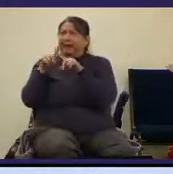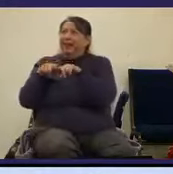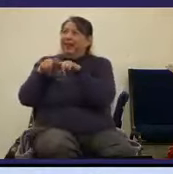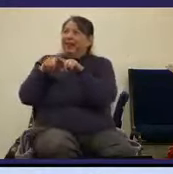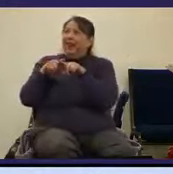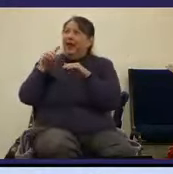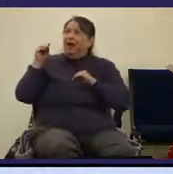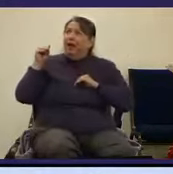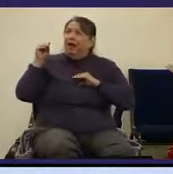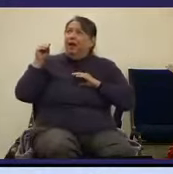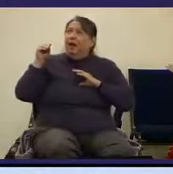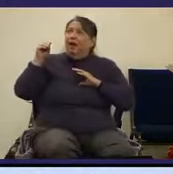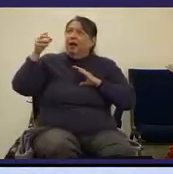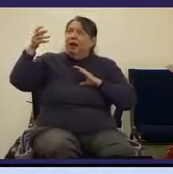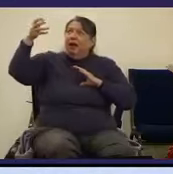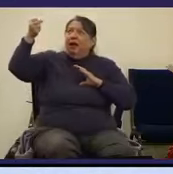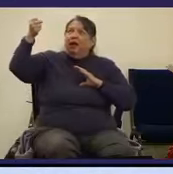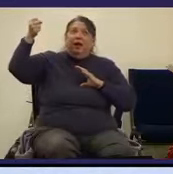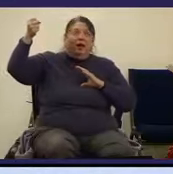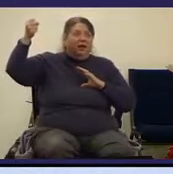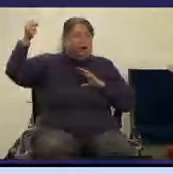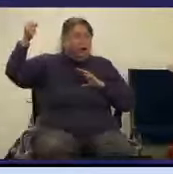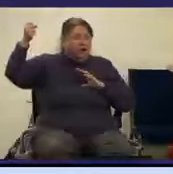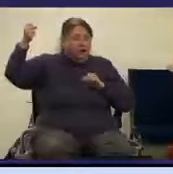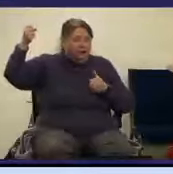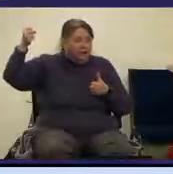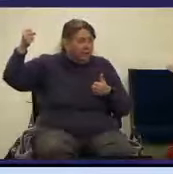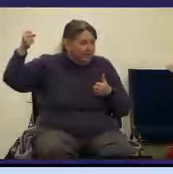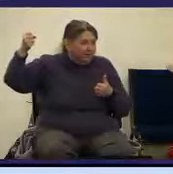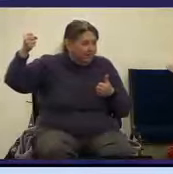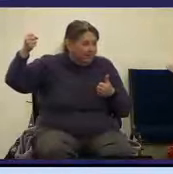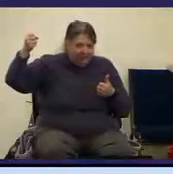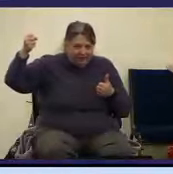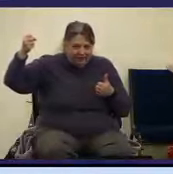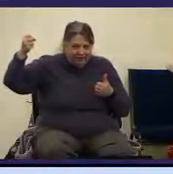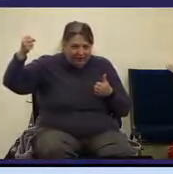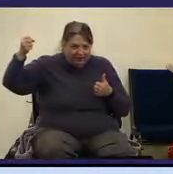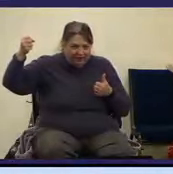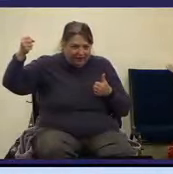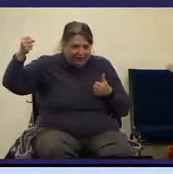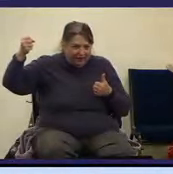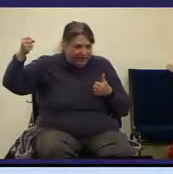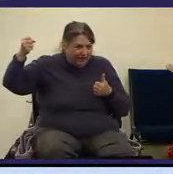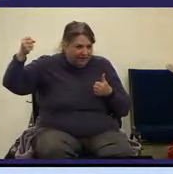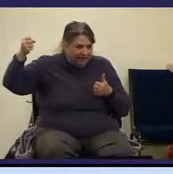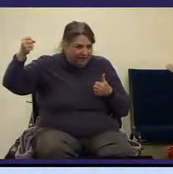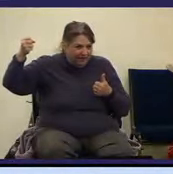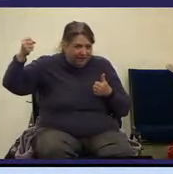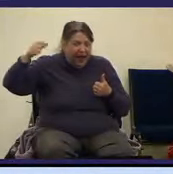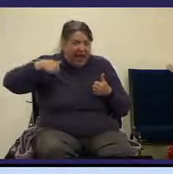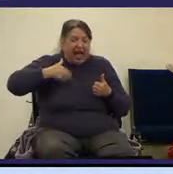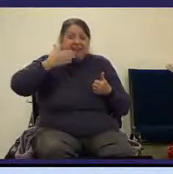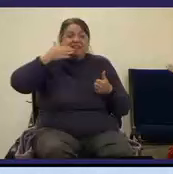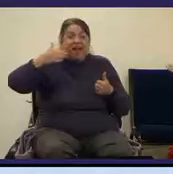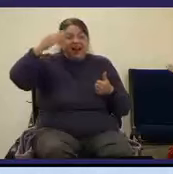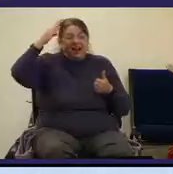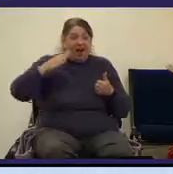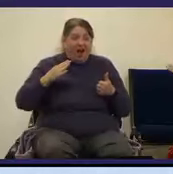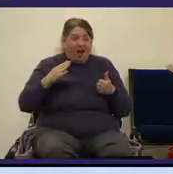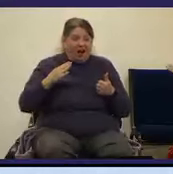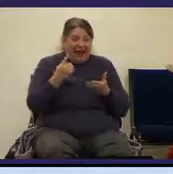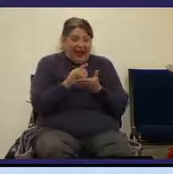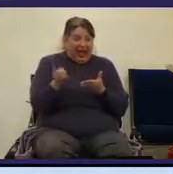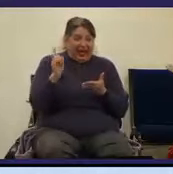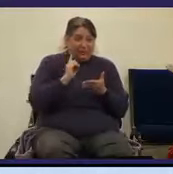living by sight, we lose sight of God. Because it takes faith and mindset to see God. I thank God I was able to go on vacation